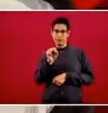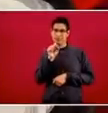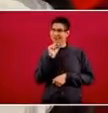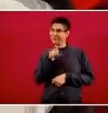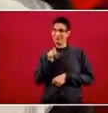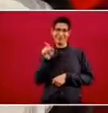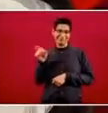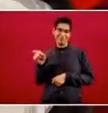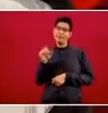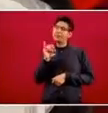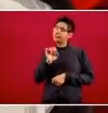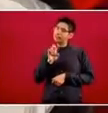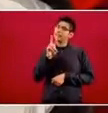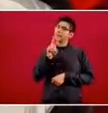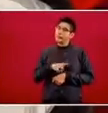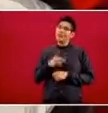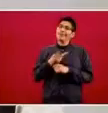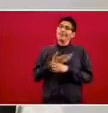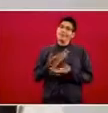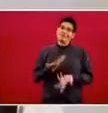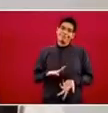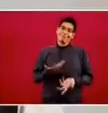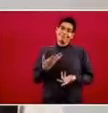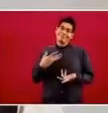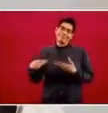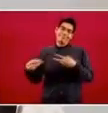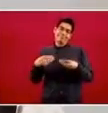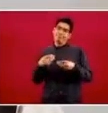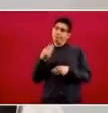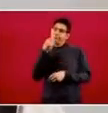the passing away of a very close co-worker.